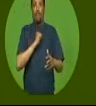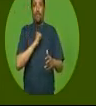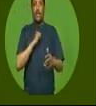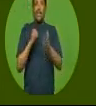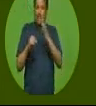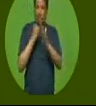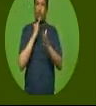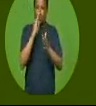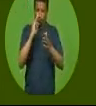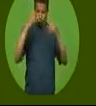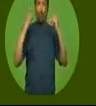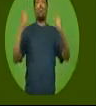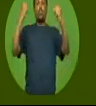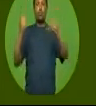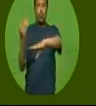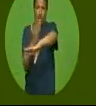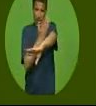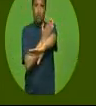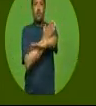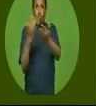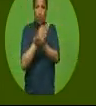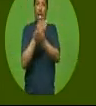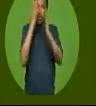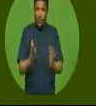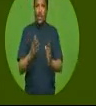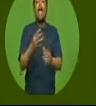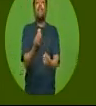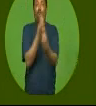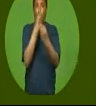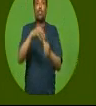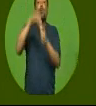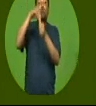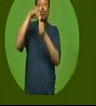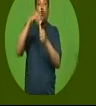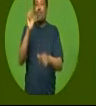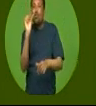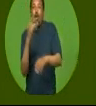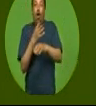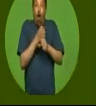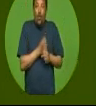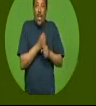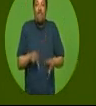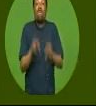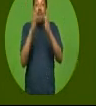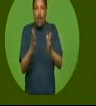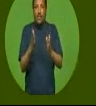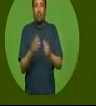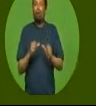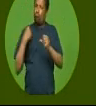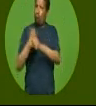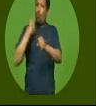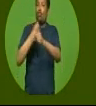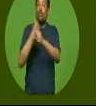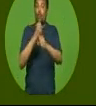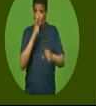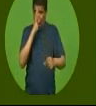Third, they believe it is possible to increase the productivity and food security of smallholder